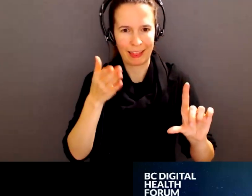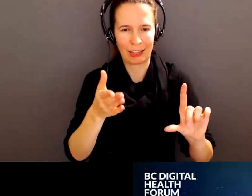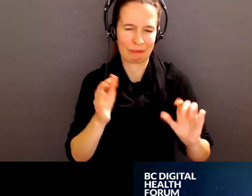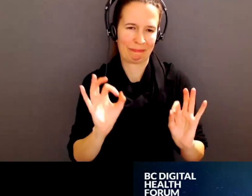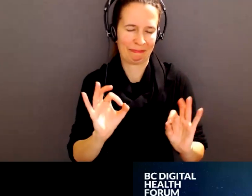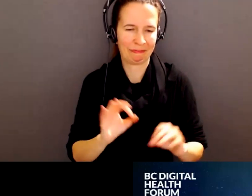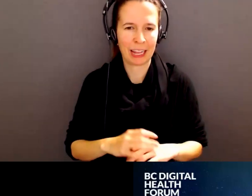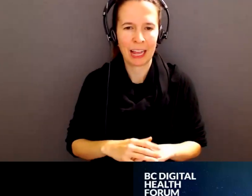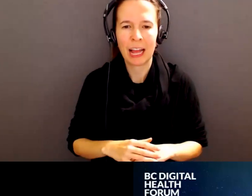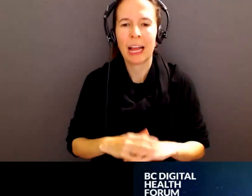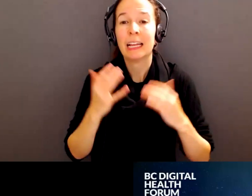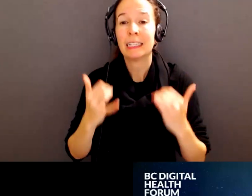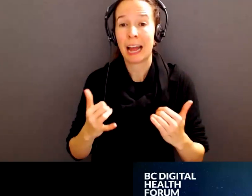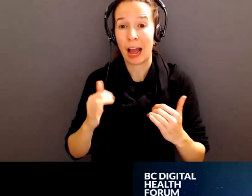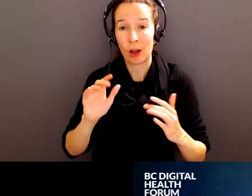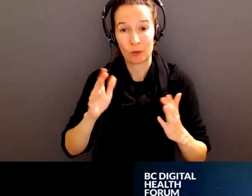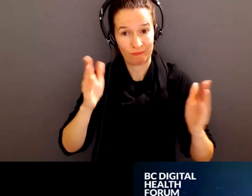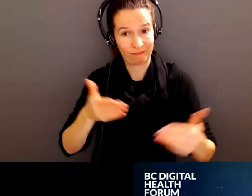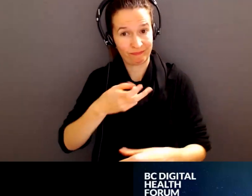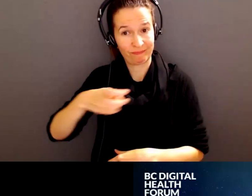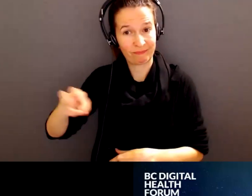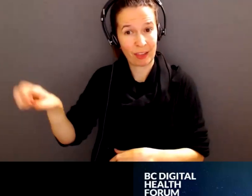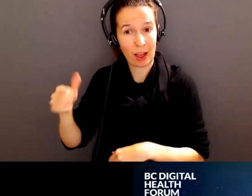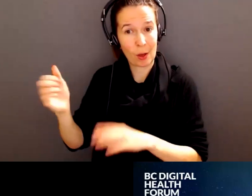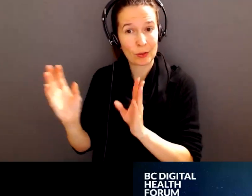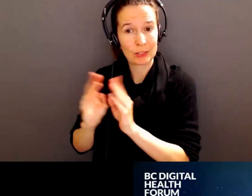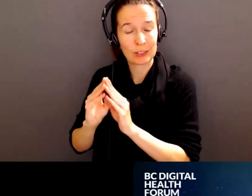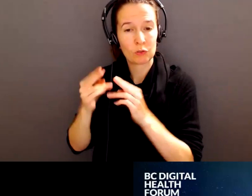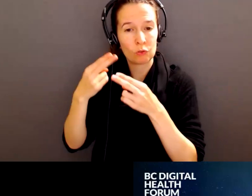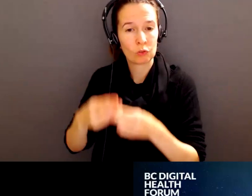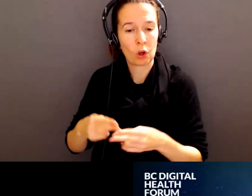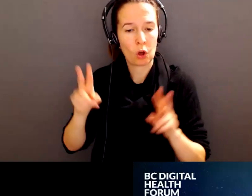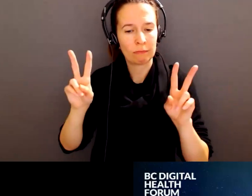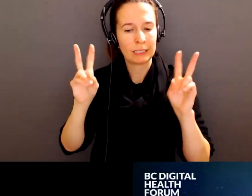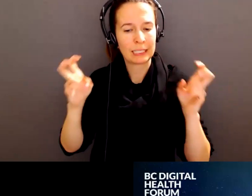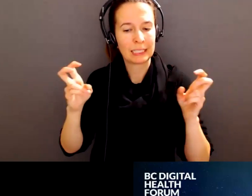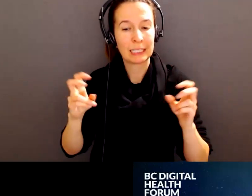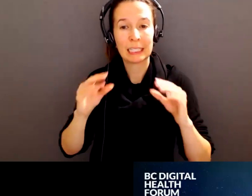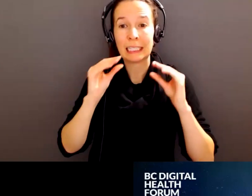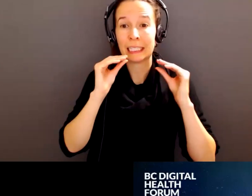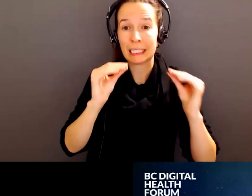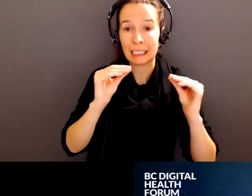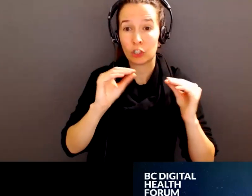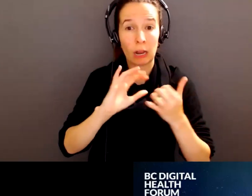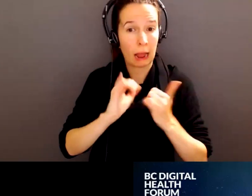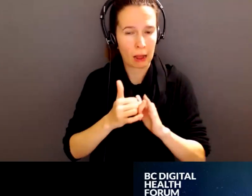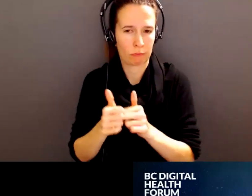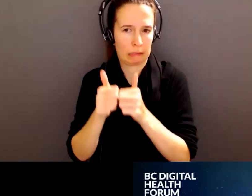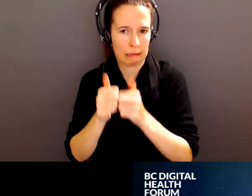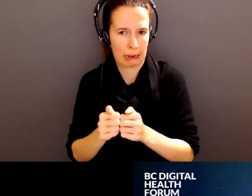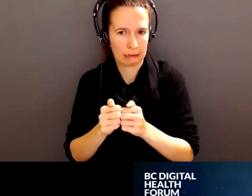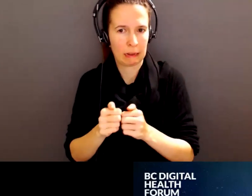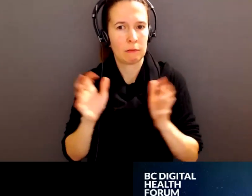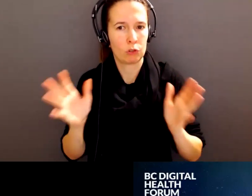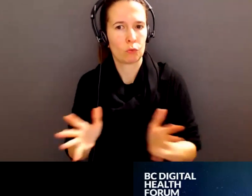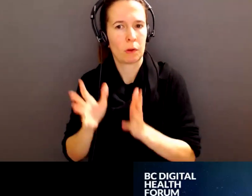up, we're going to invite you to our next session of the morning, which is entitled Teaching by Texting to Promote Healthy Behaviors